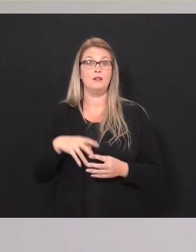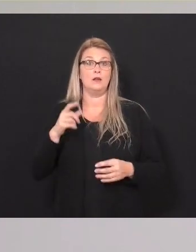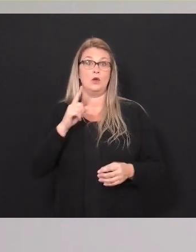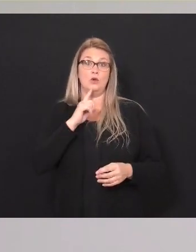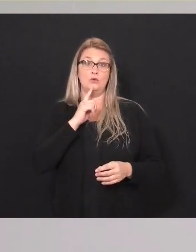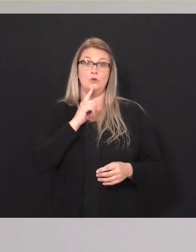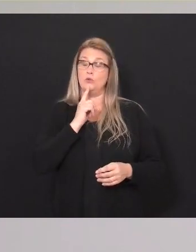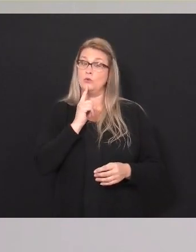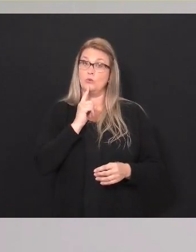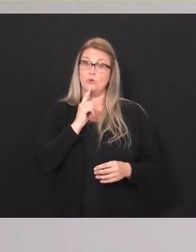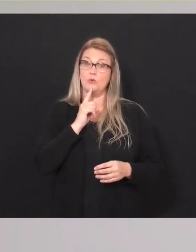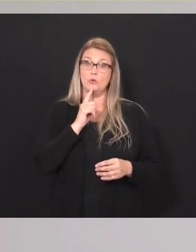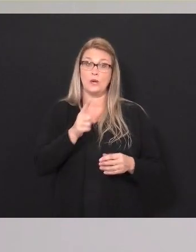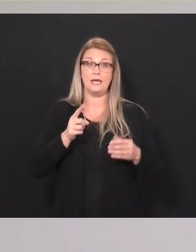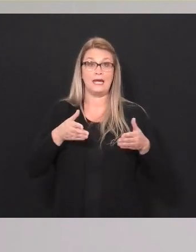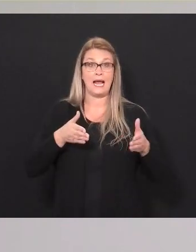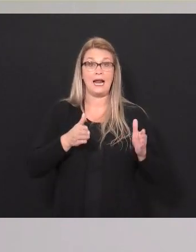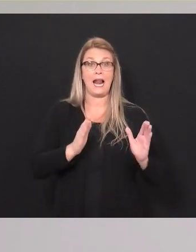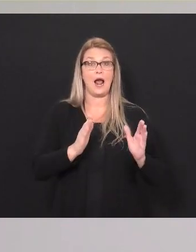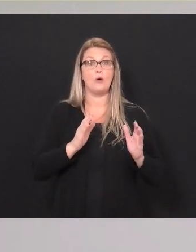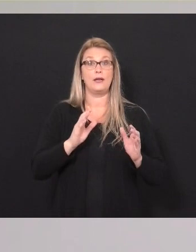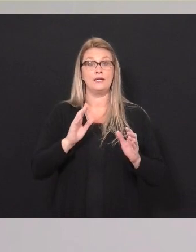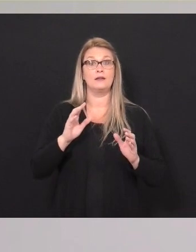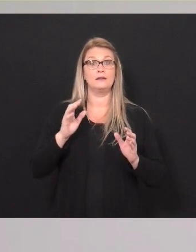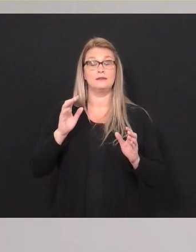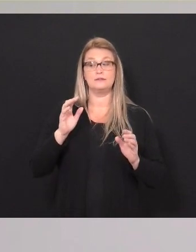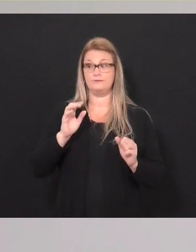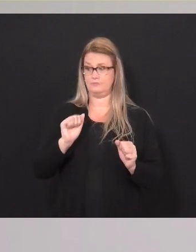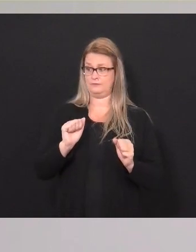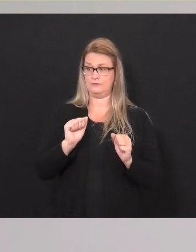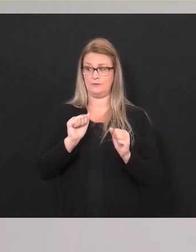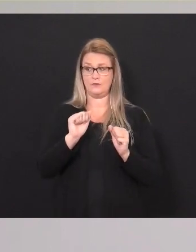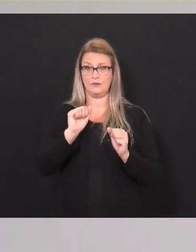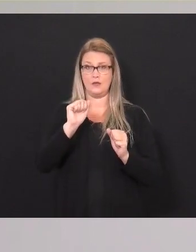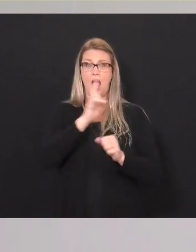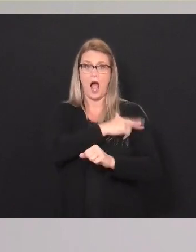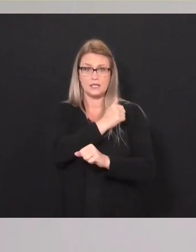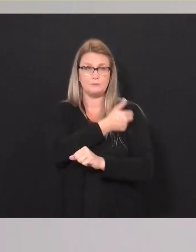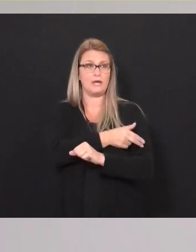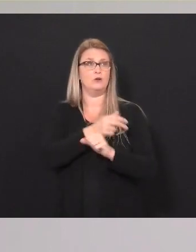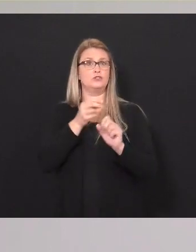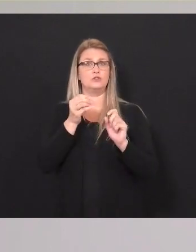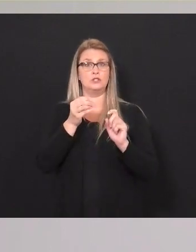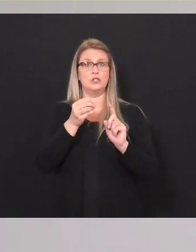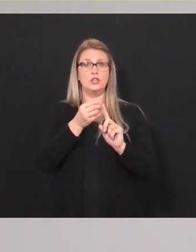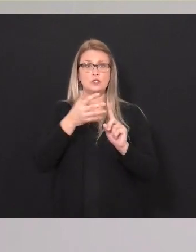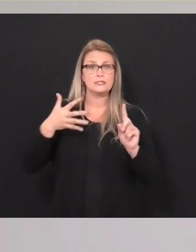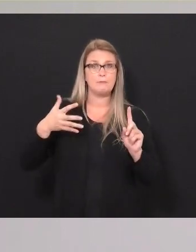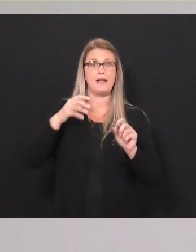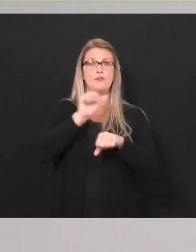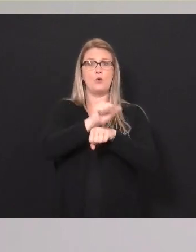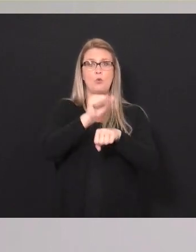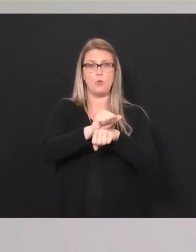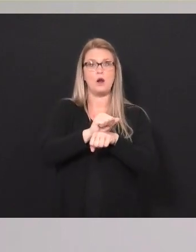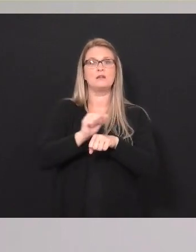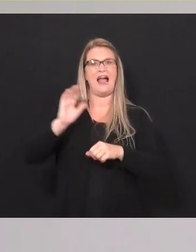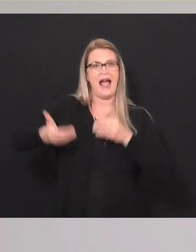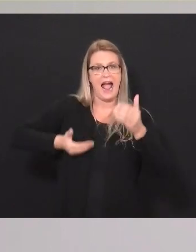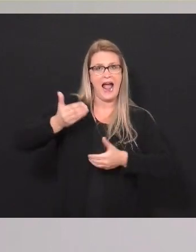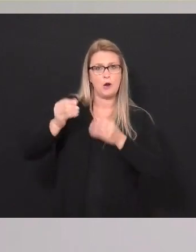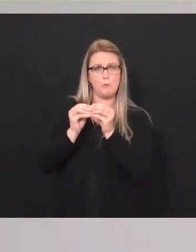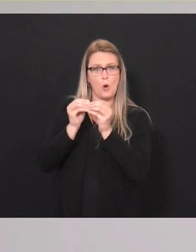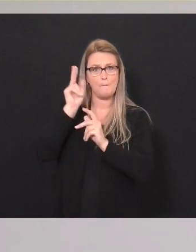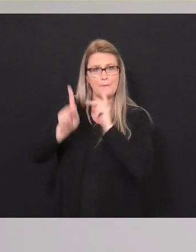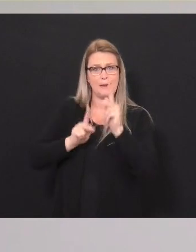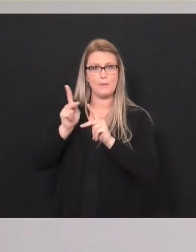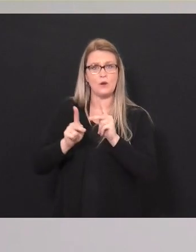included allowing hospitals to increase capacity, rapidly expanding the healthcare workforce, putting